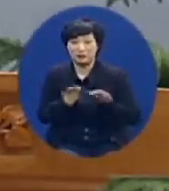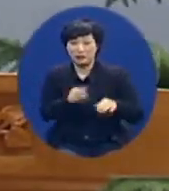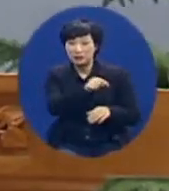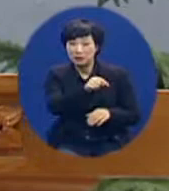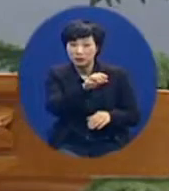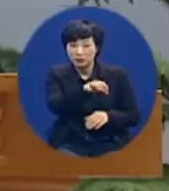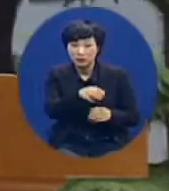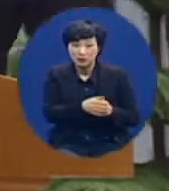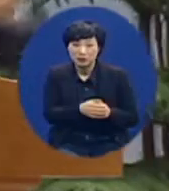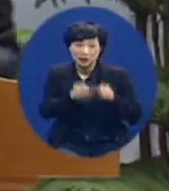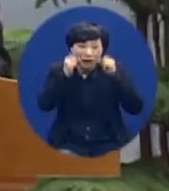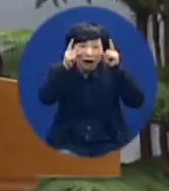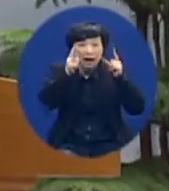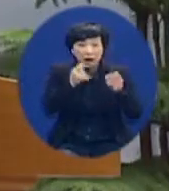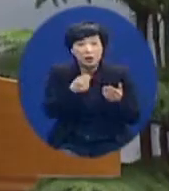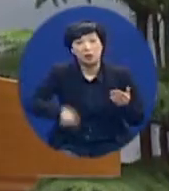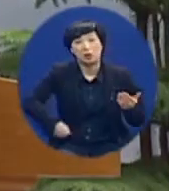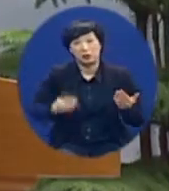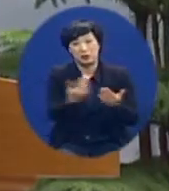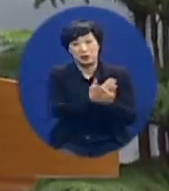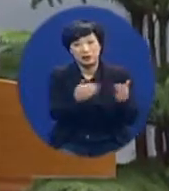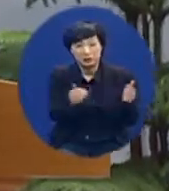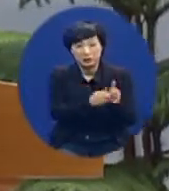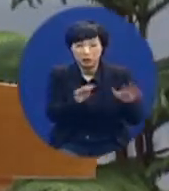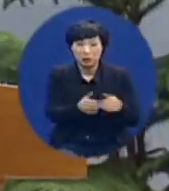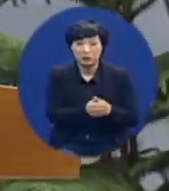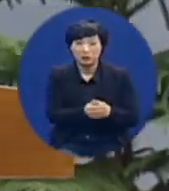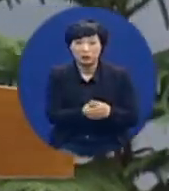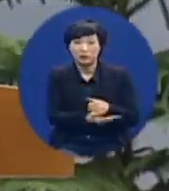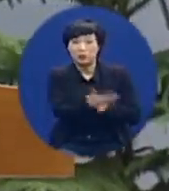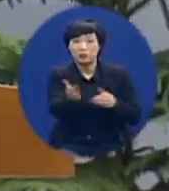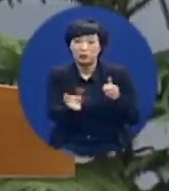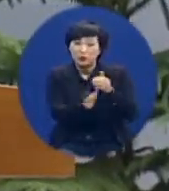Therefore, we must be alert just like Jonah.